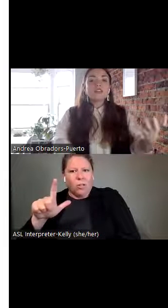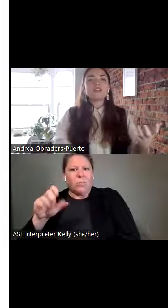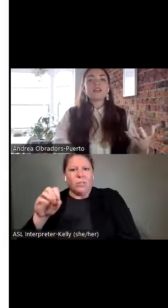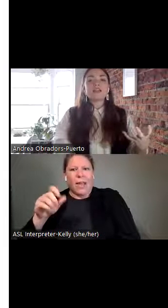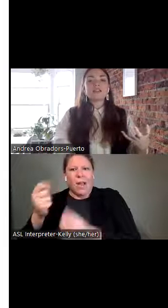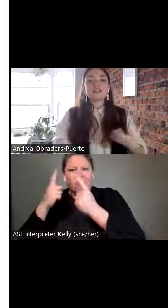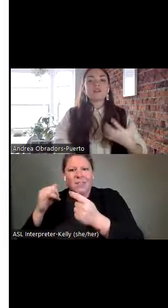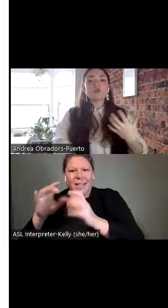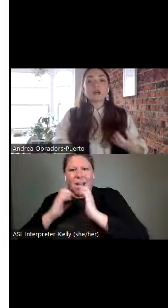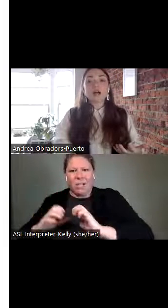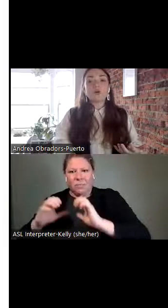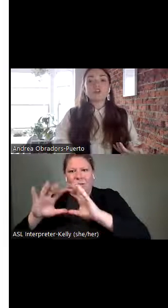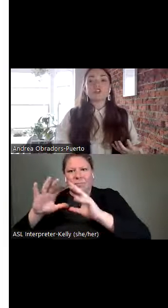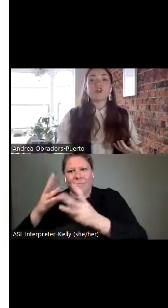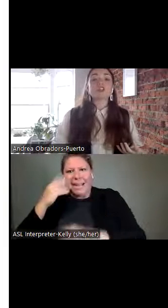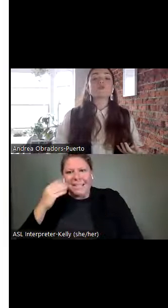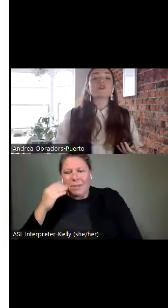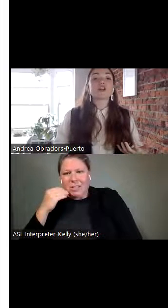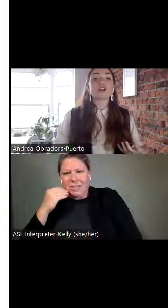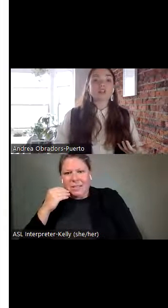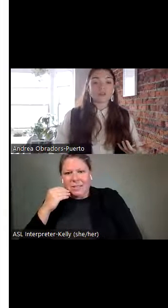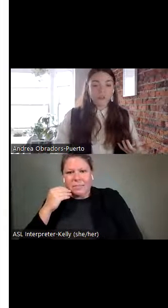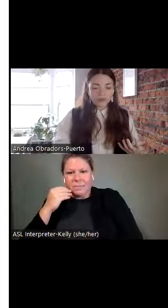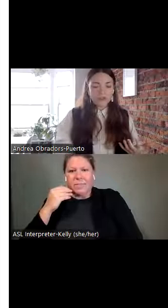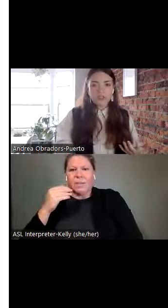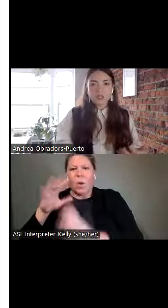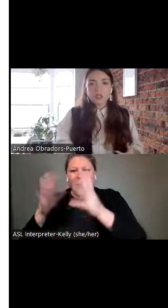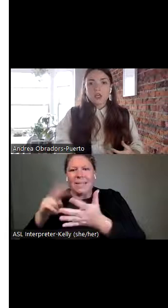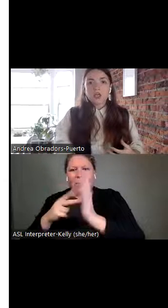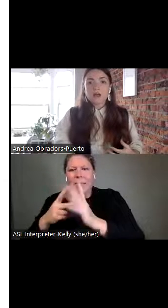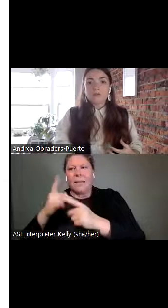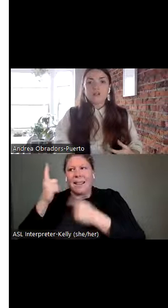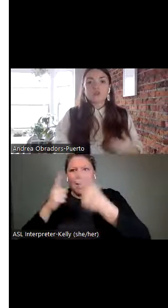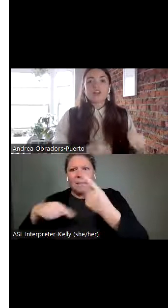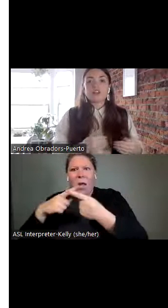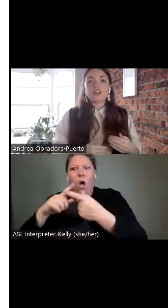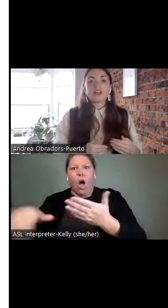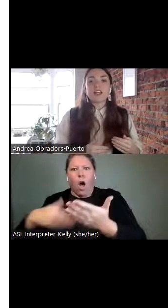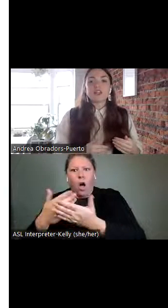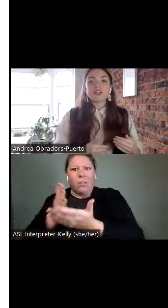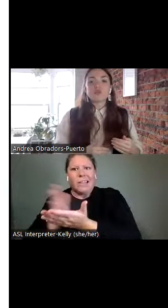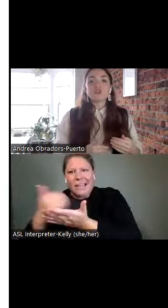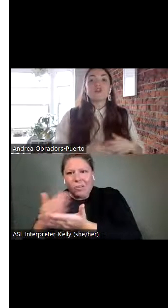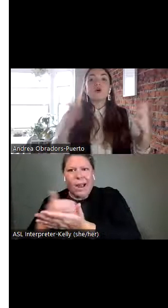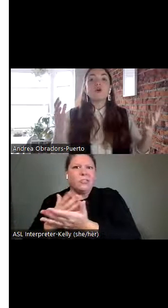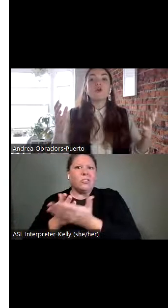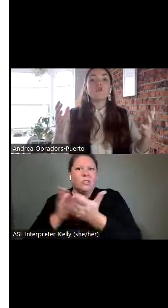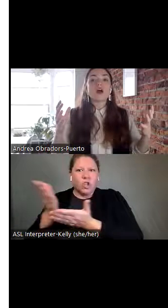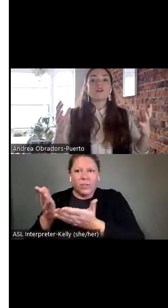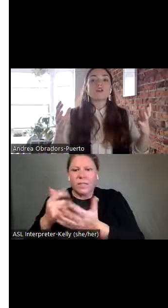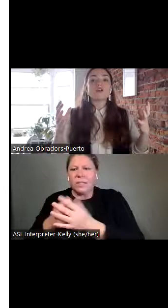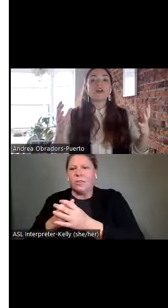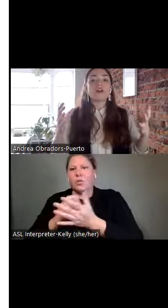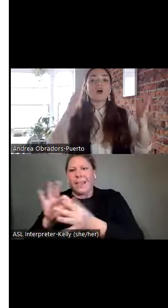a holistic design takes into account the entire experience of a service. So the interrelated actions focus on the